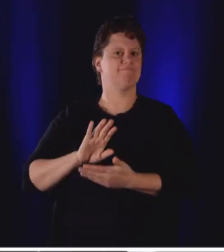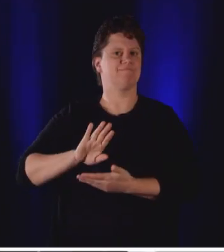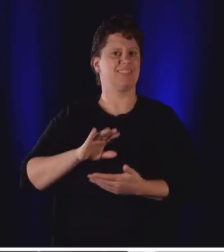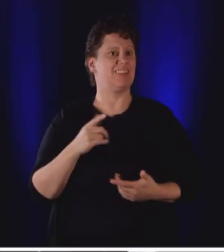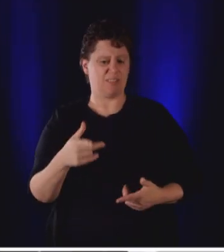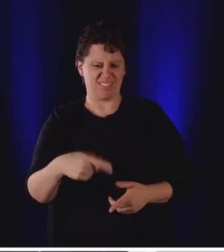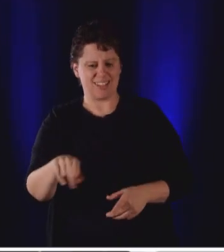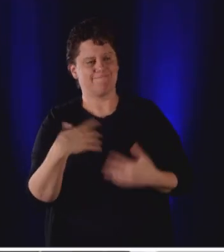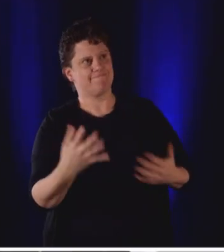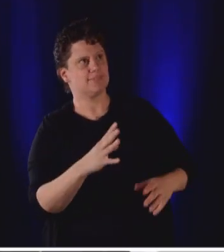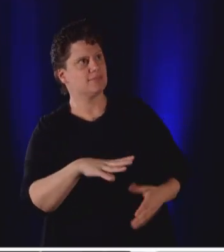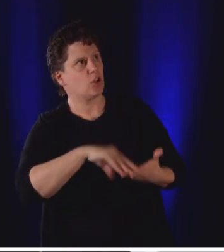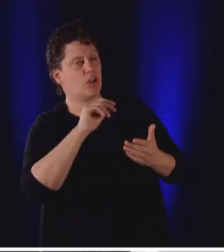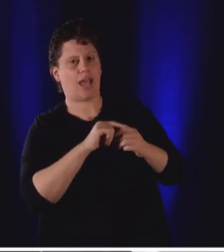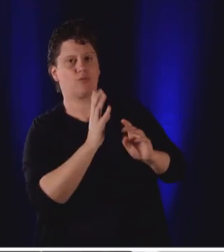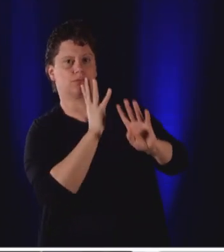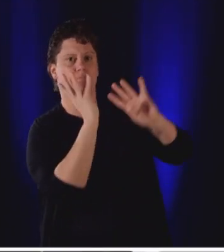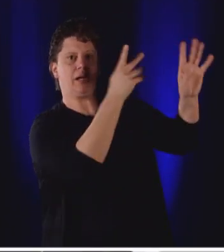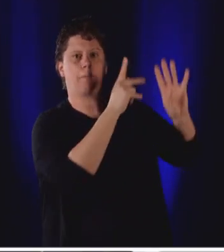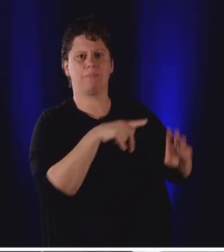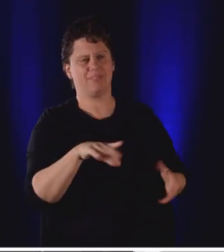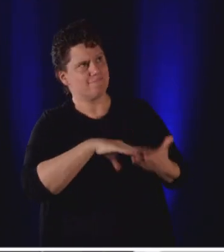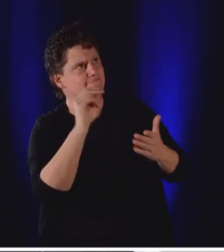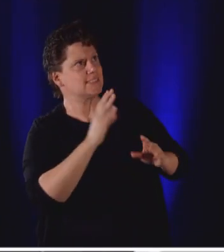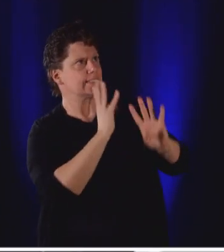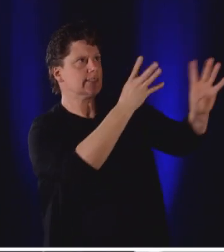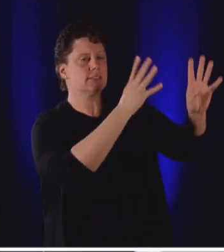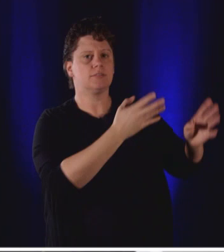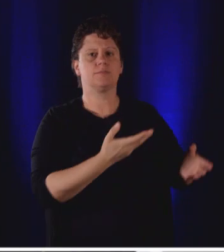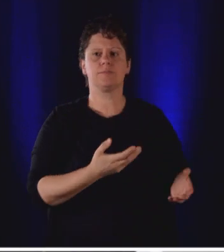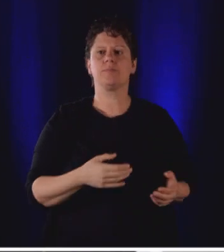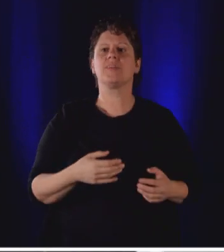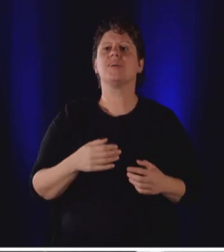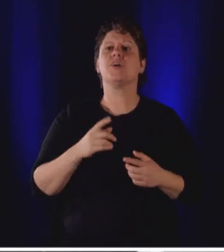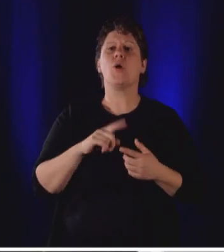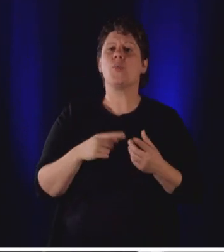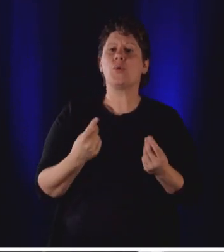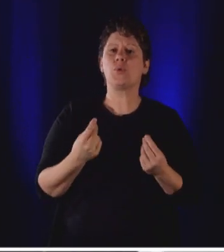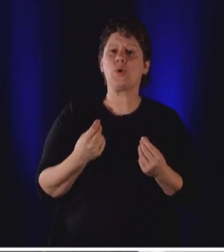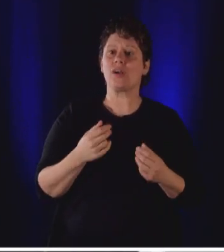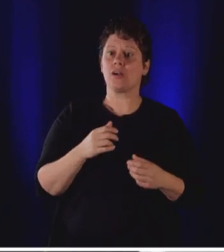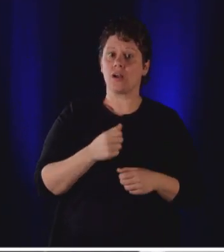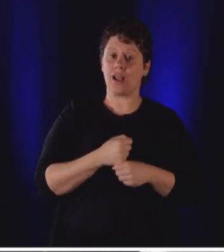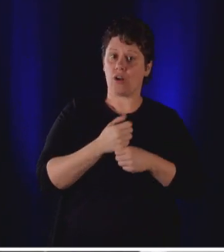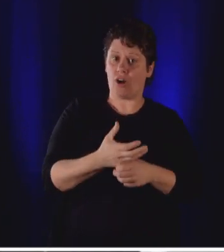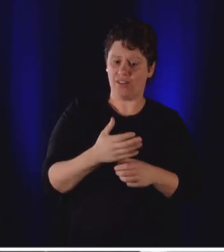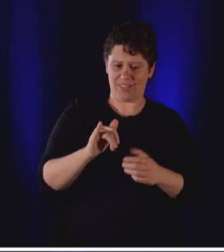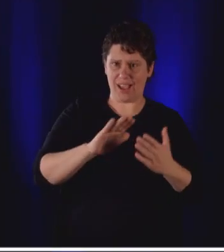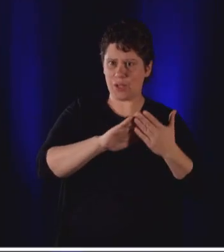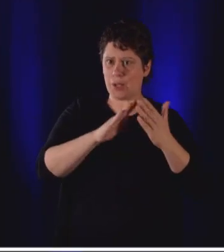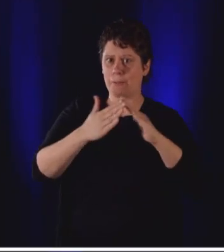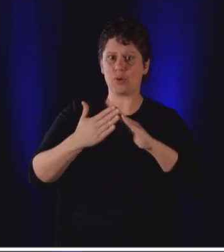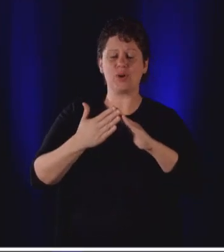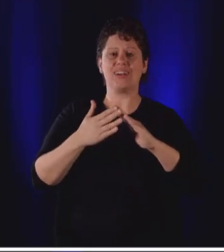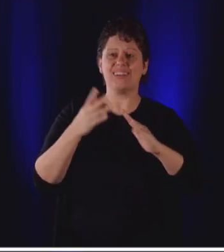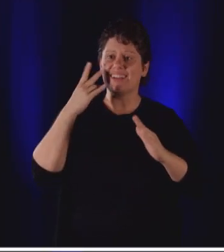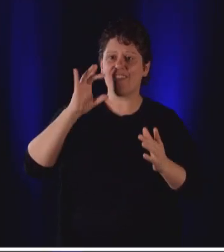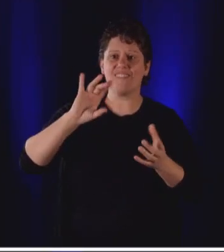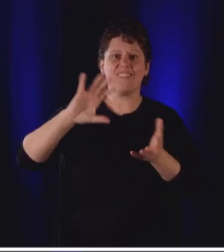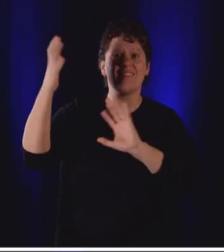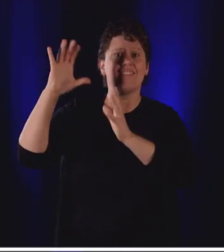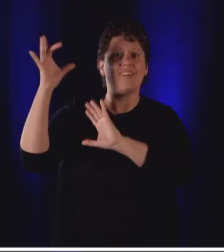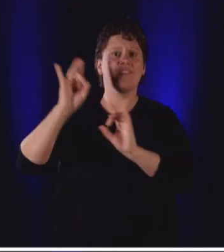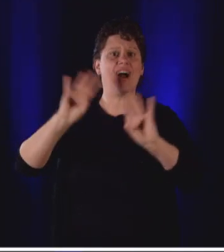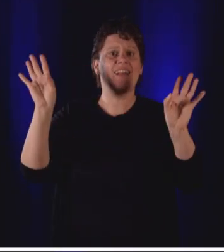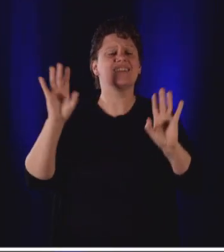I spoke at several universities about the root causes of community violence because we don't want to point fingers at people. We want to talk about what is the